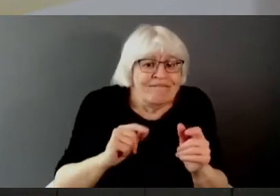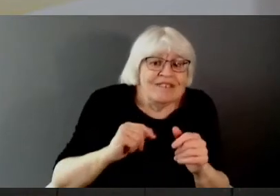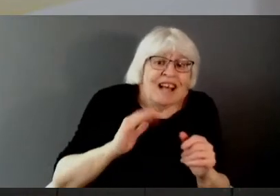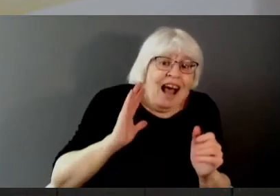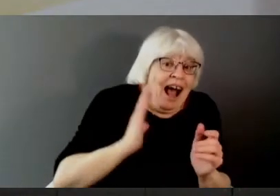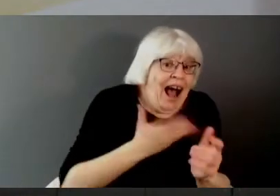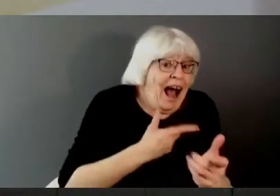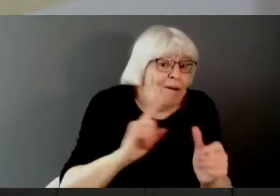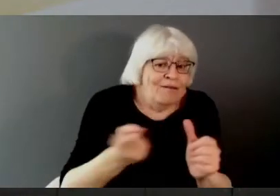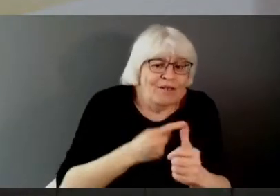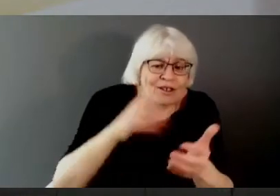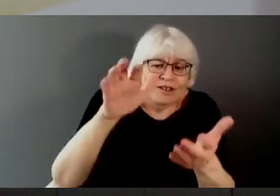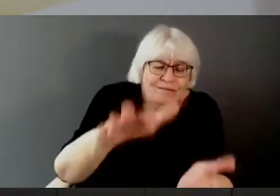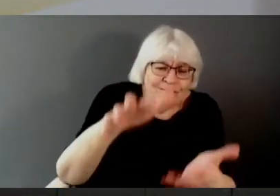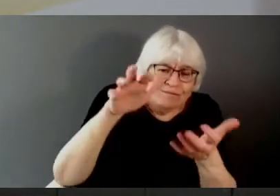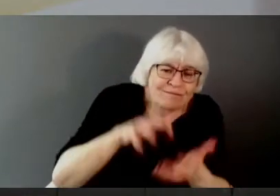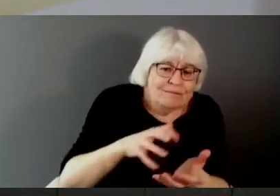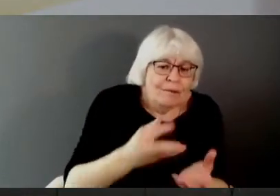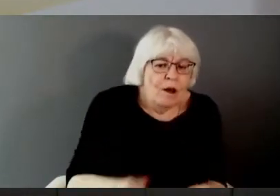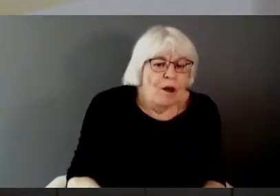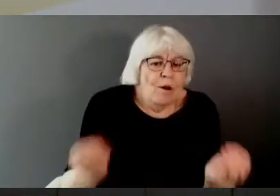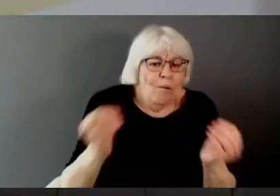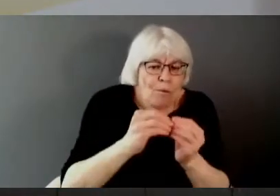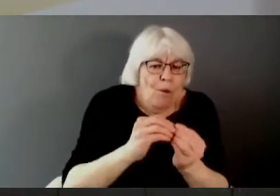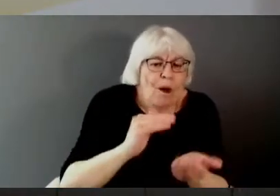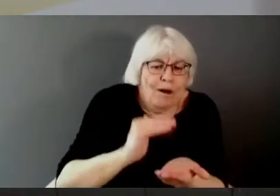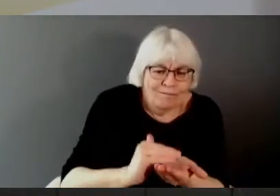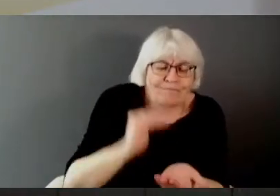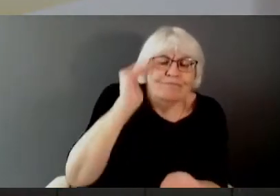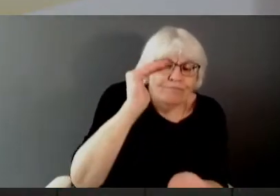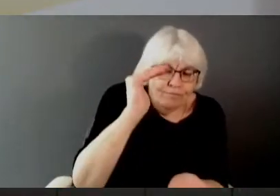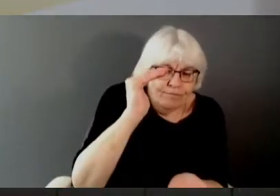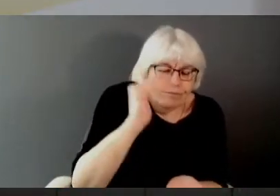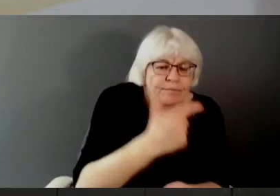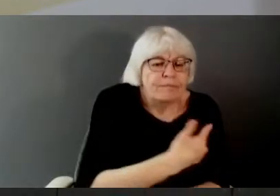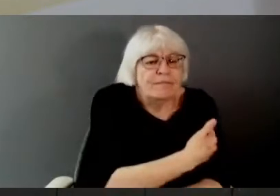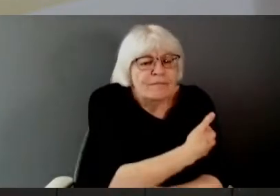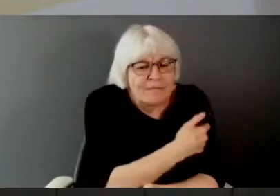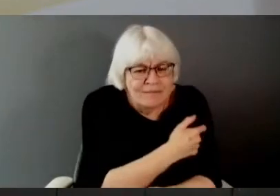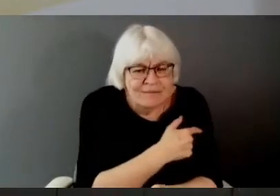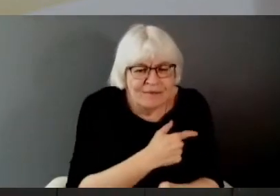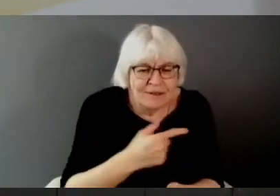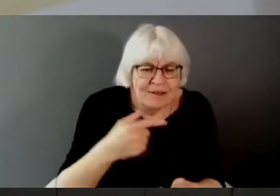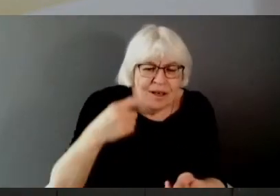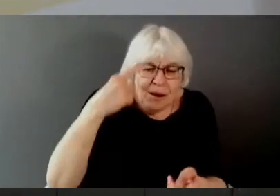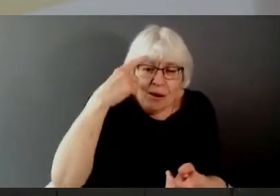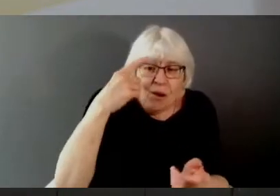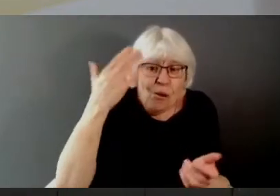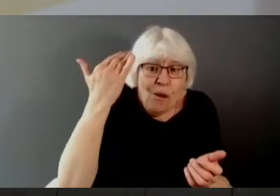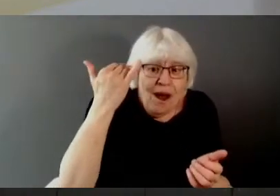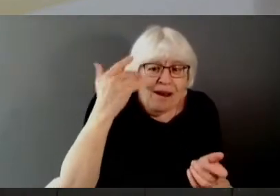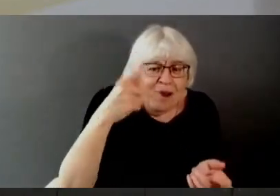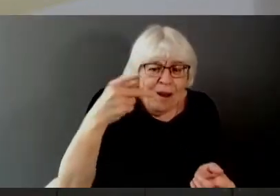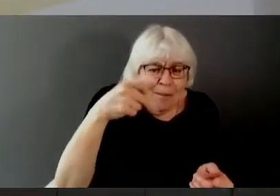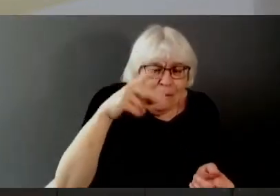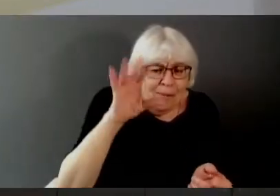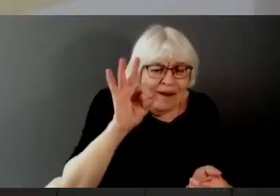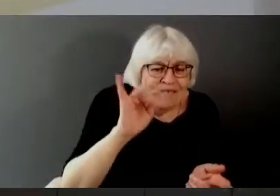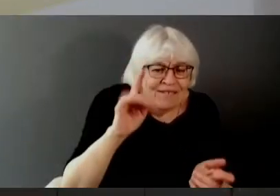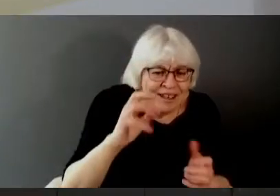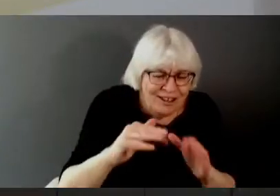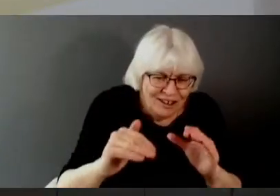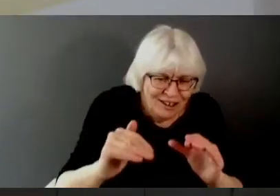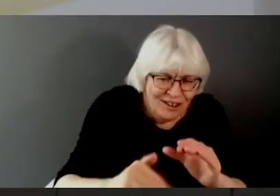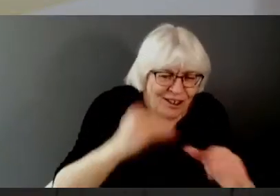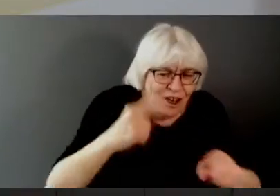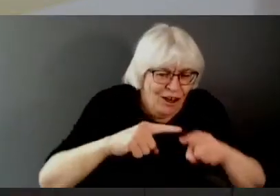the size of the way the Pfizer comes in certain trays, so we may have had a little bit